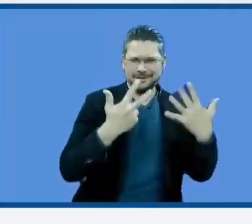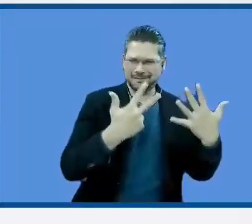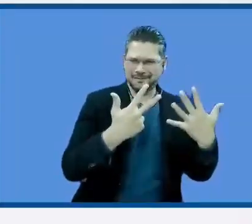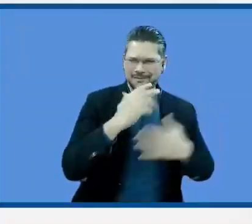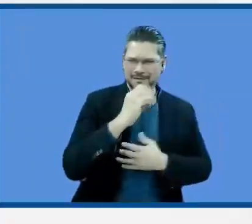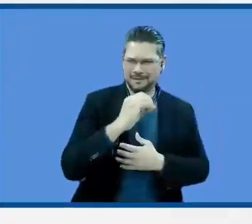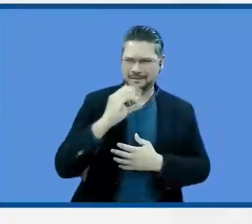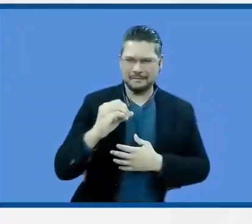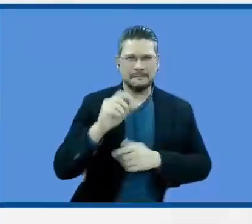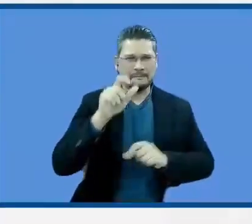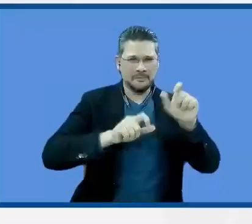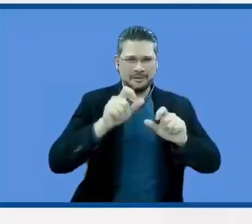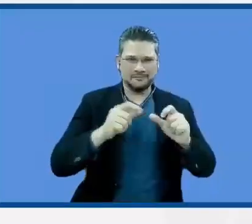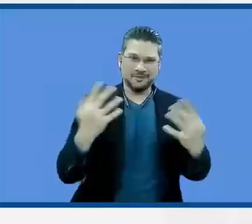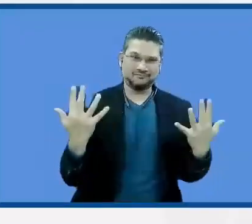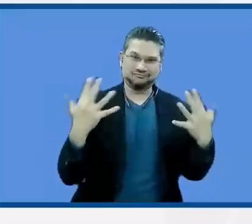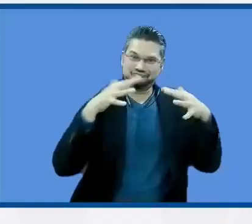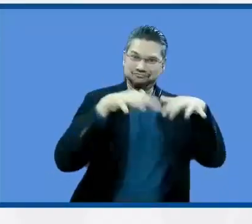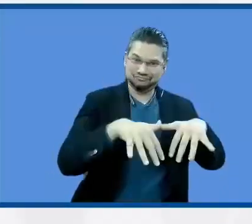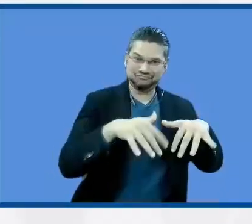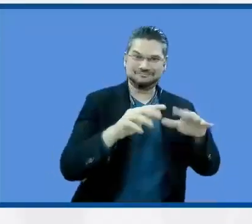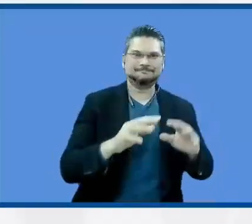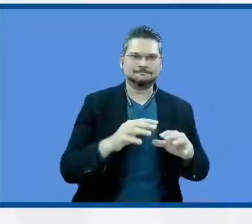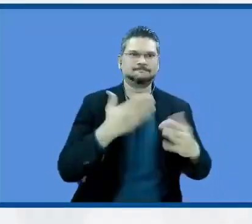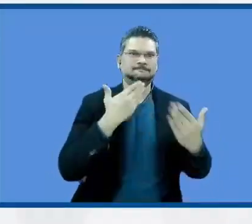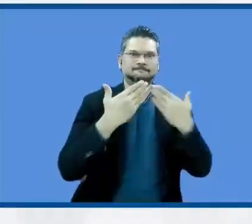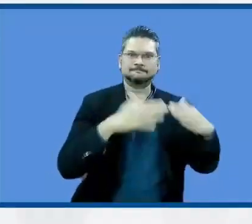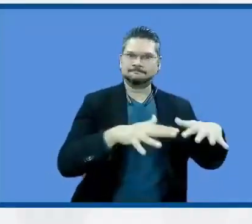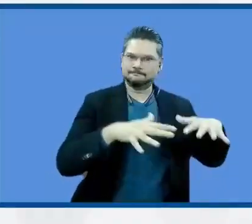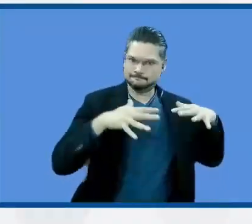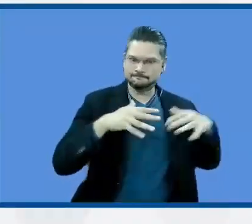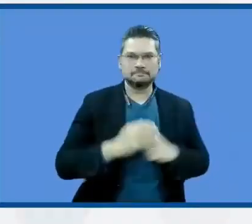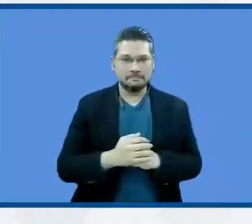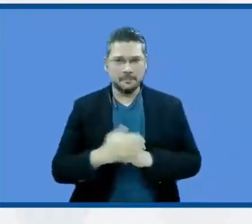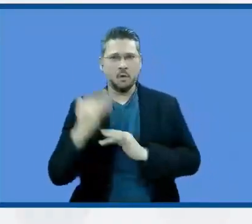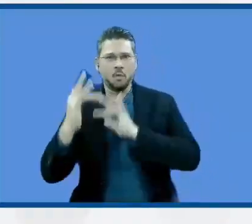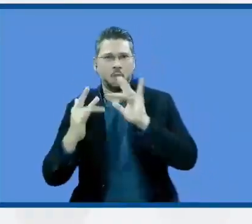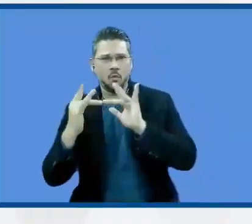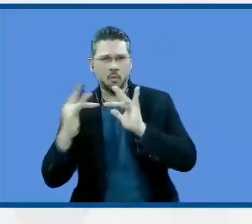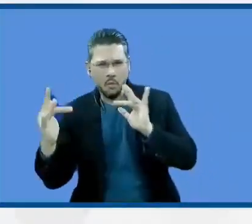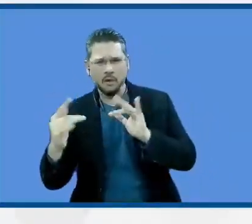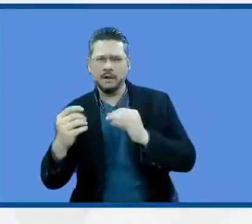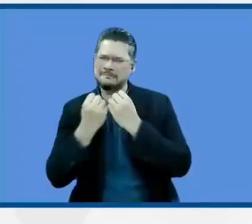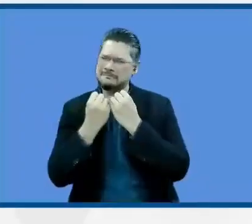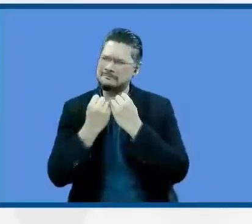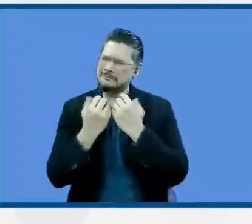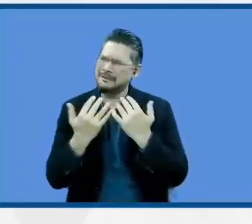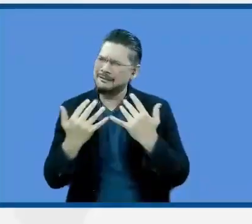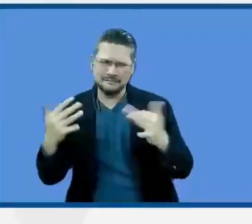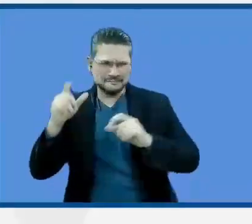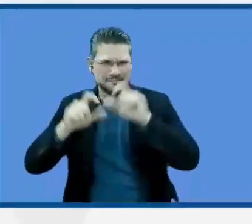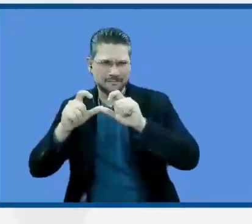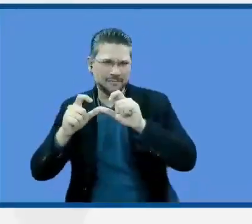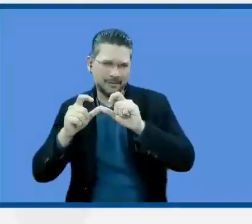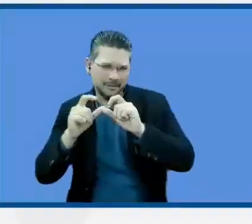are connected online through hopping. So these people who are connected online,